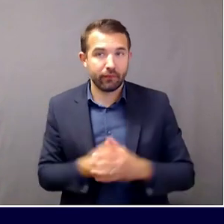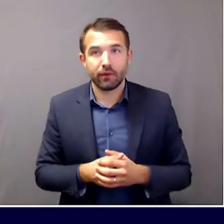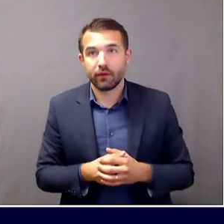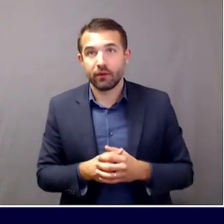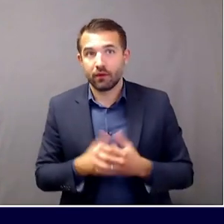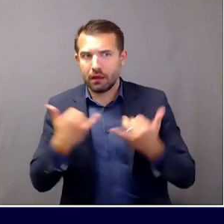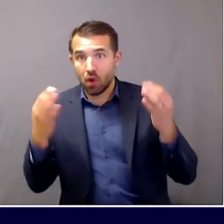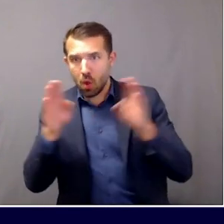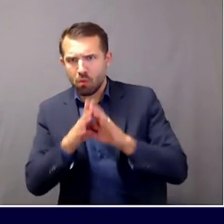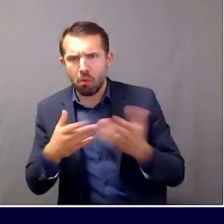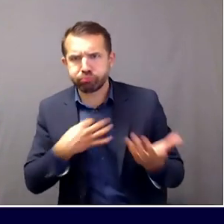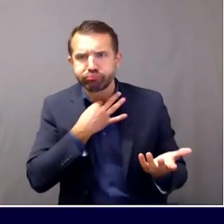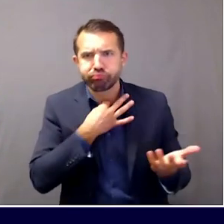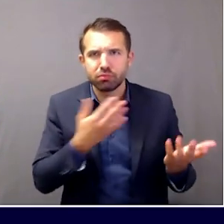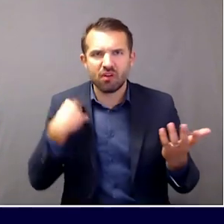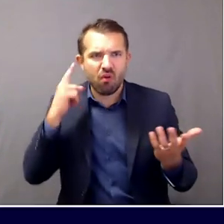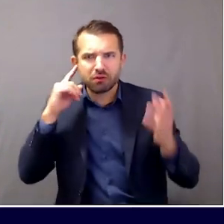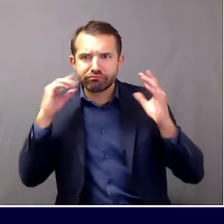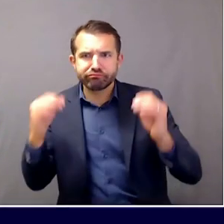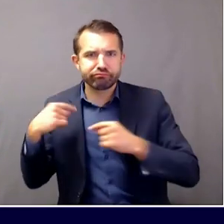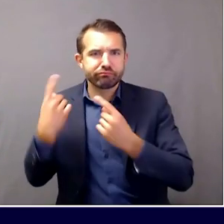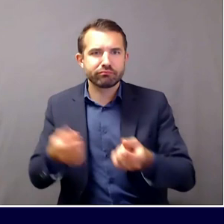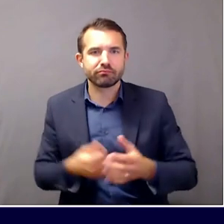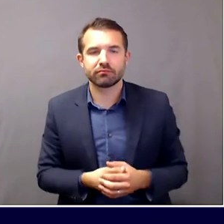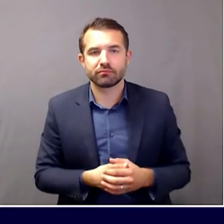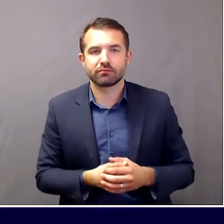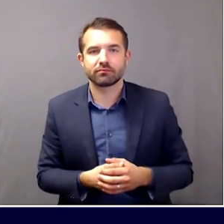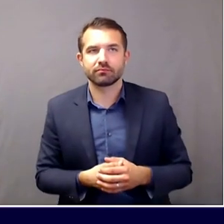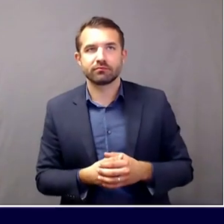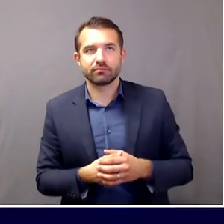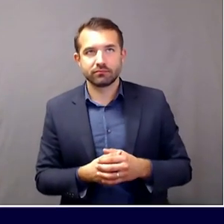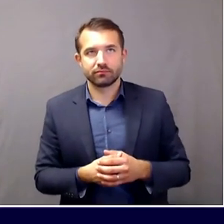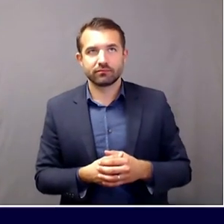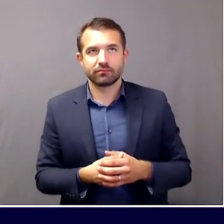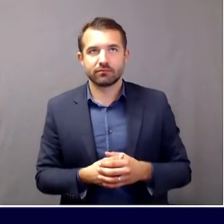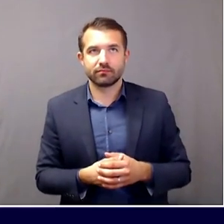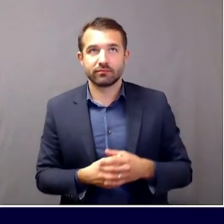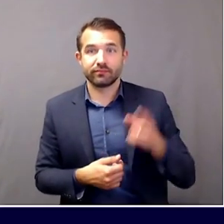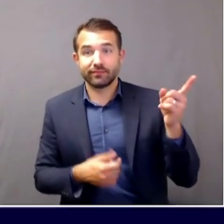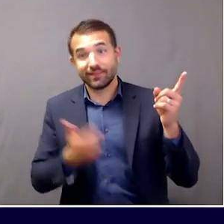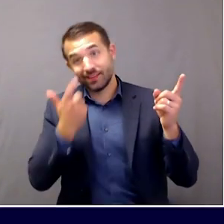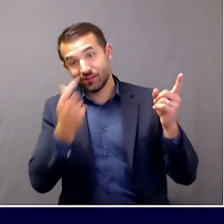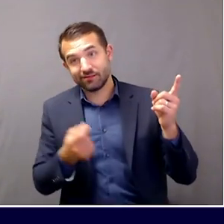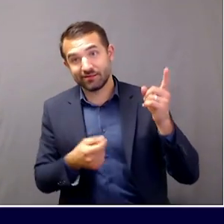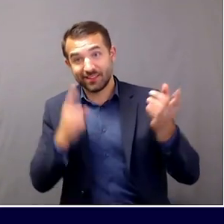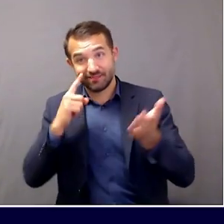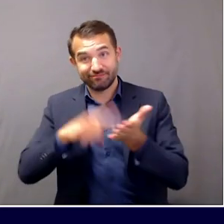outbreak. Patrick, there were multiple different components of that investigation,